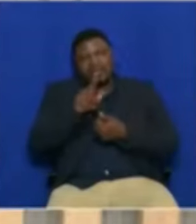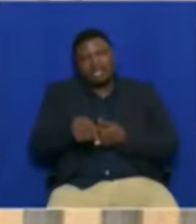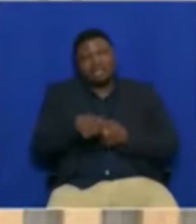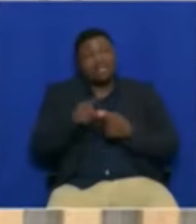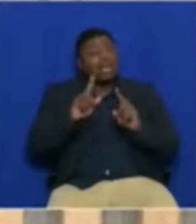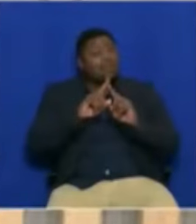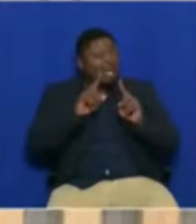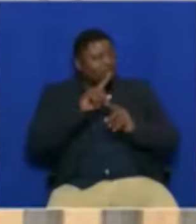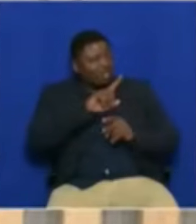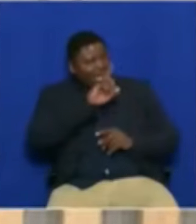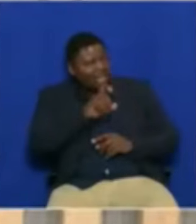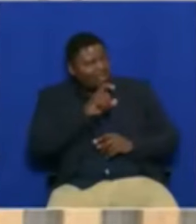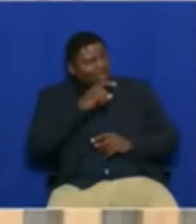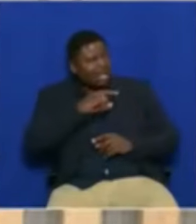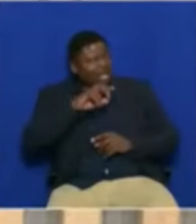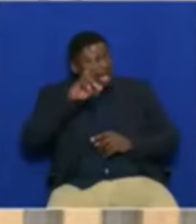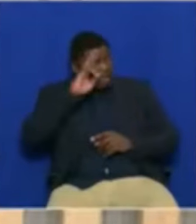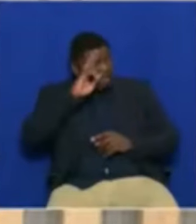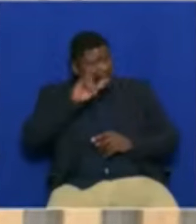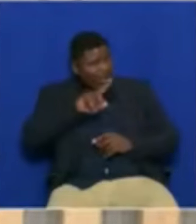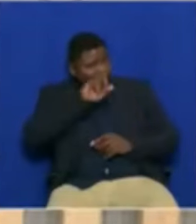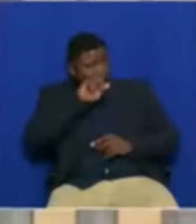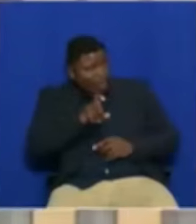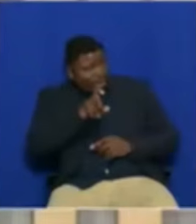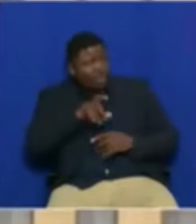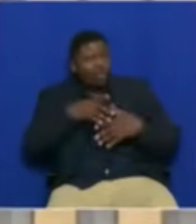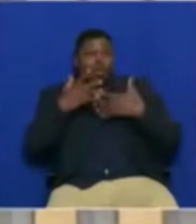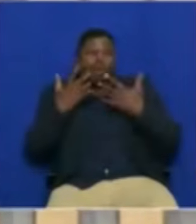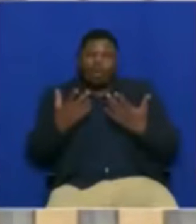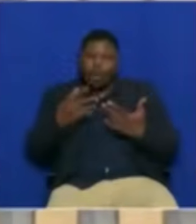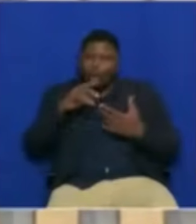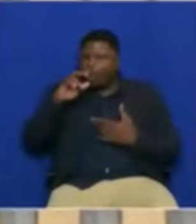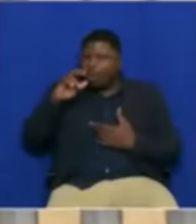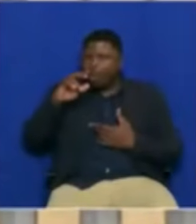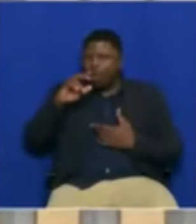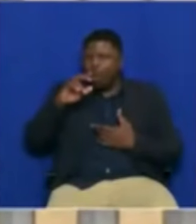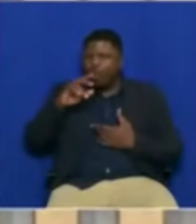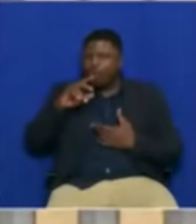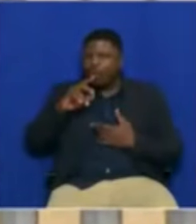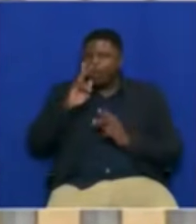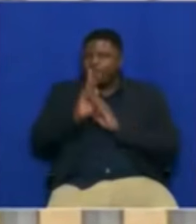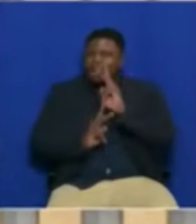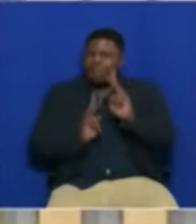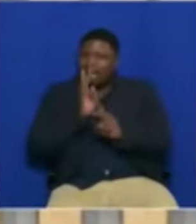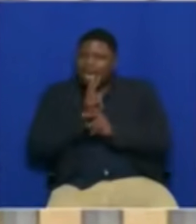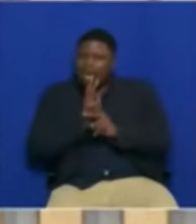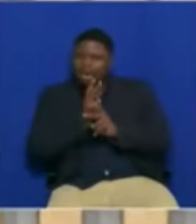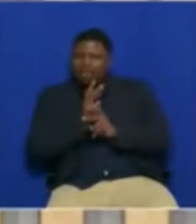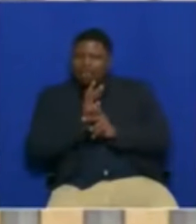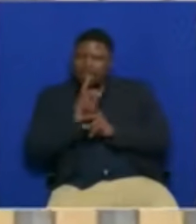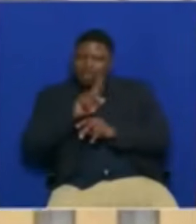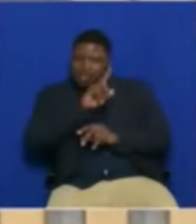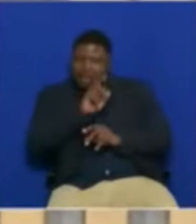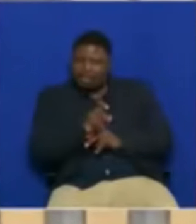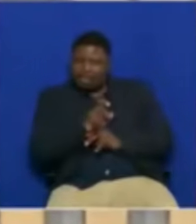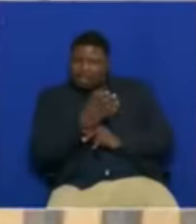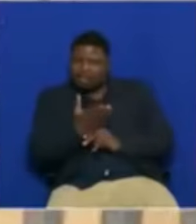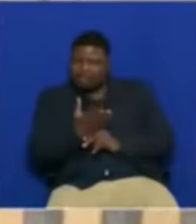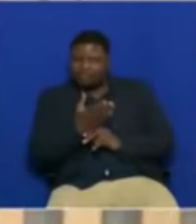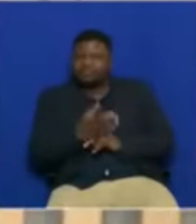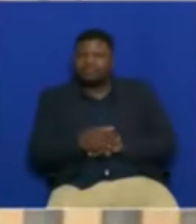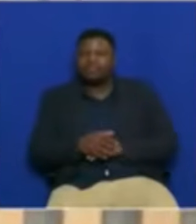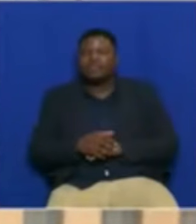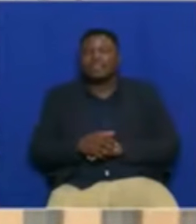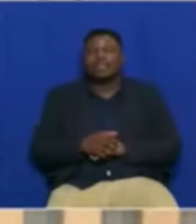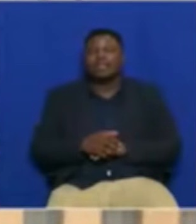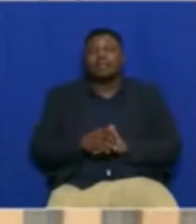I prefer that it just be repeated again so that I could answer them. Okay, perhaps Commissioner Baloyi, because that.